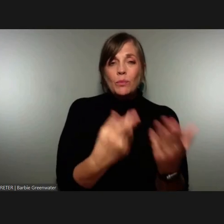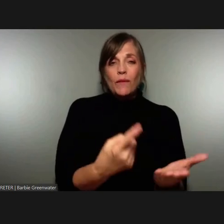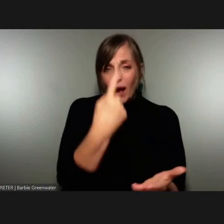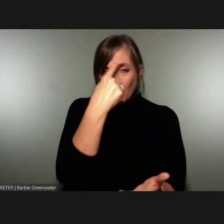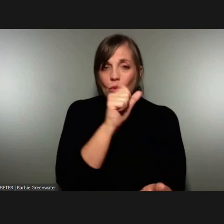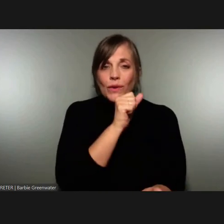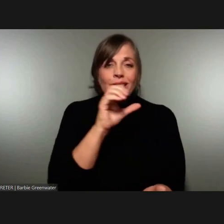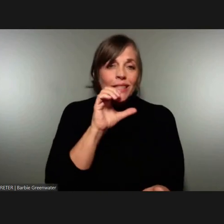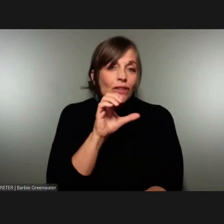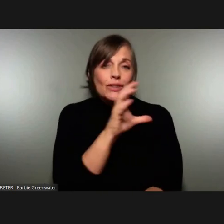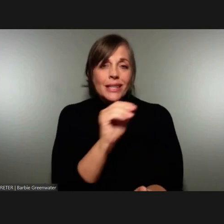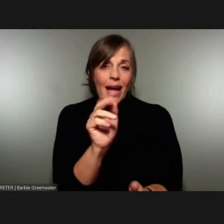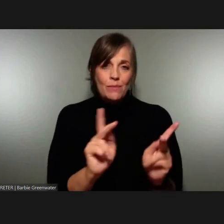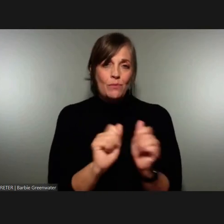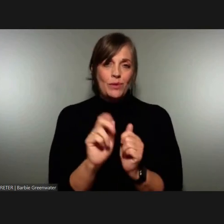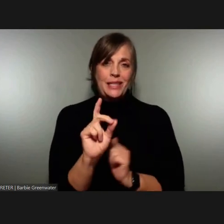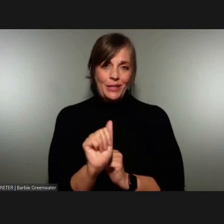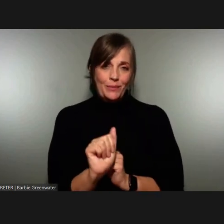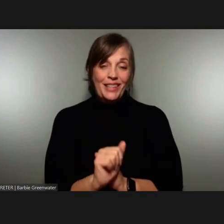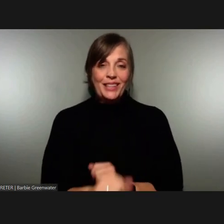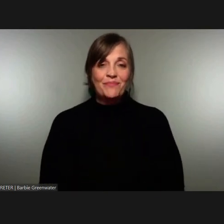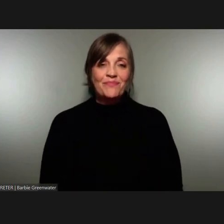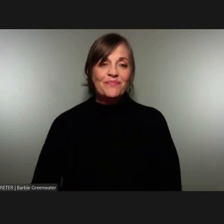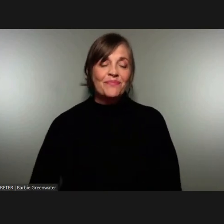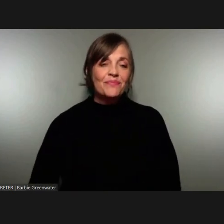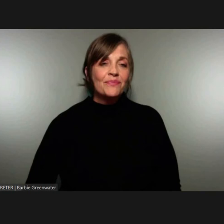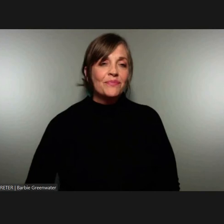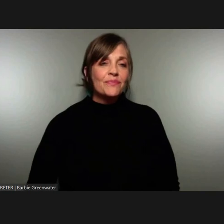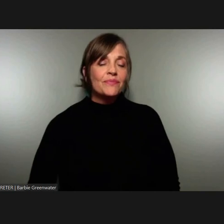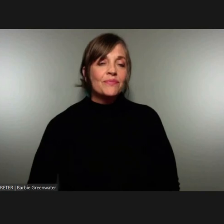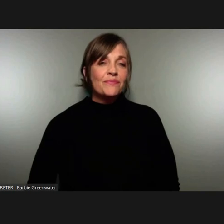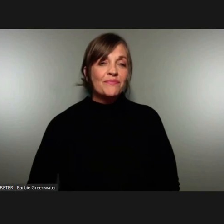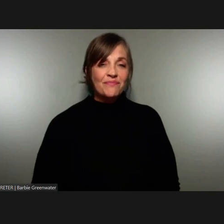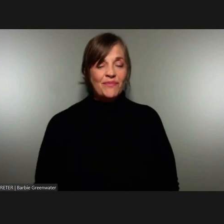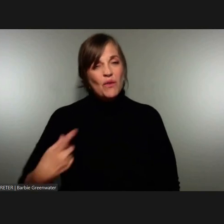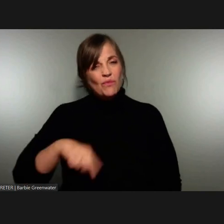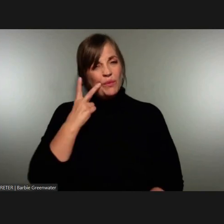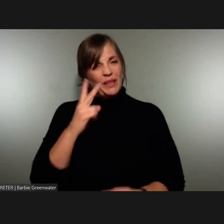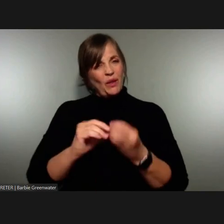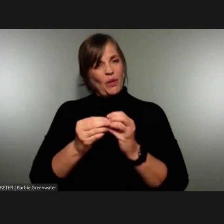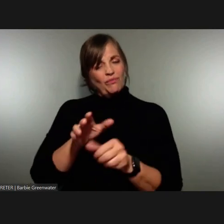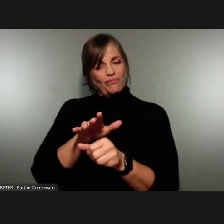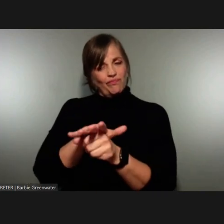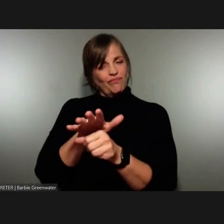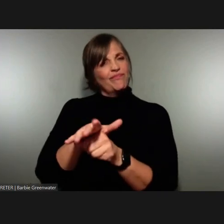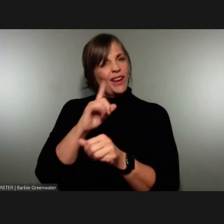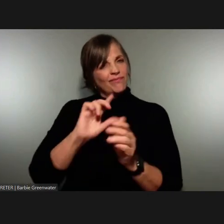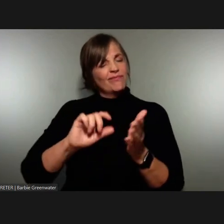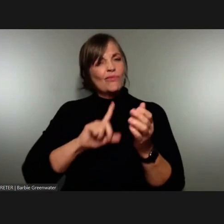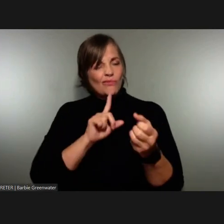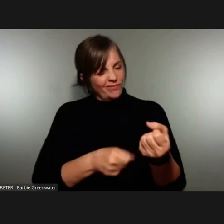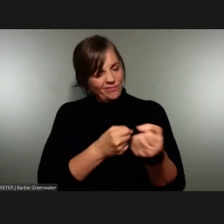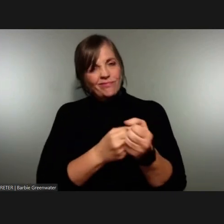and people with disabilities. Just from these figures alone, it underscores the importance and necessity